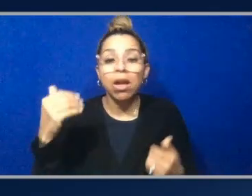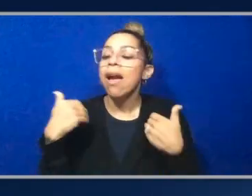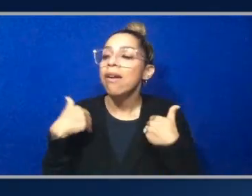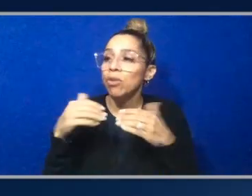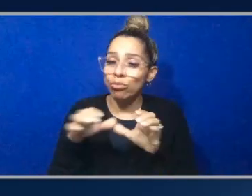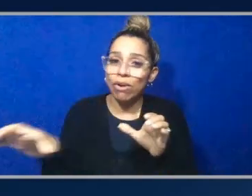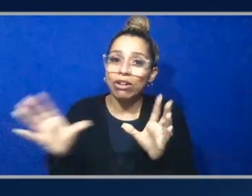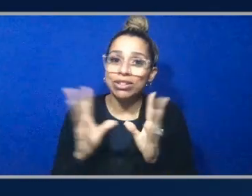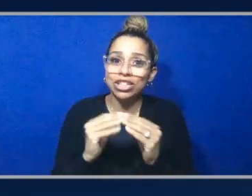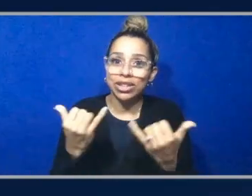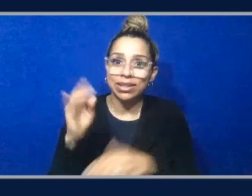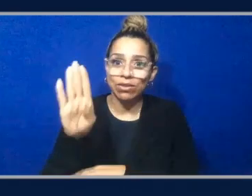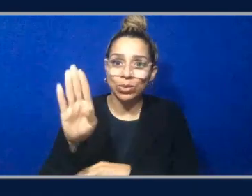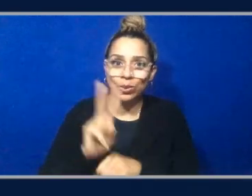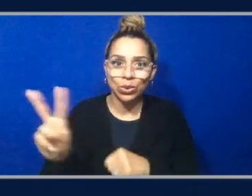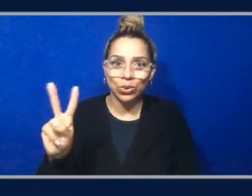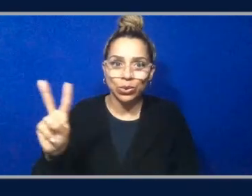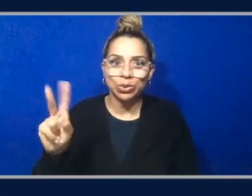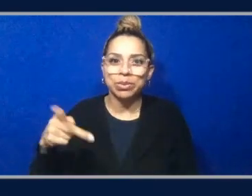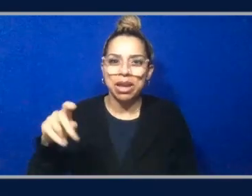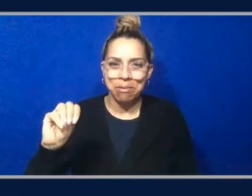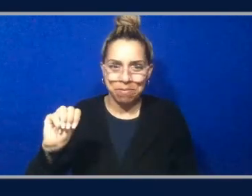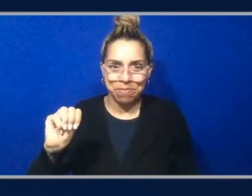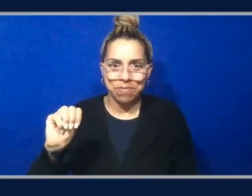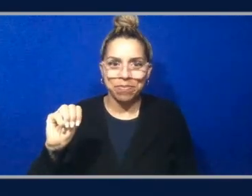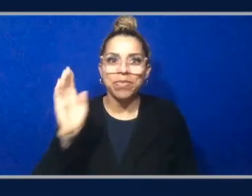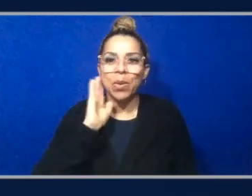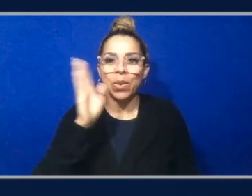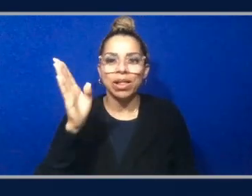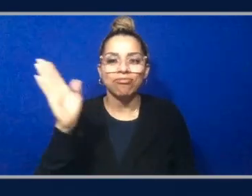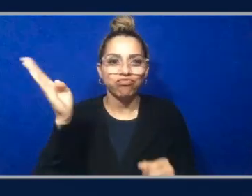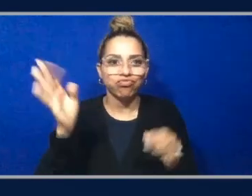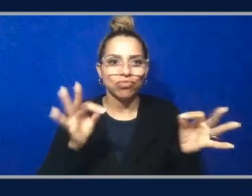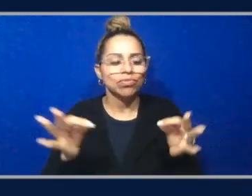afternoon at 2 p.m. I'm going to be running through that after that. What's the session ID?